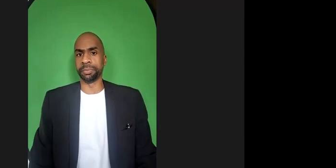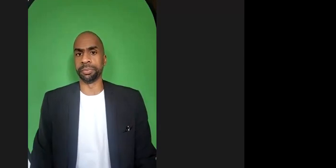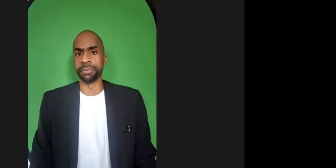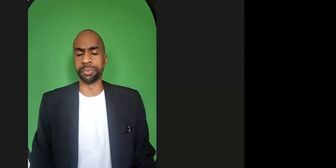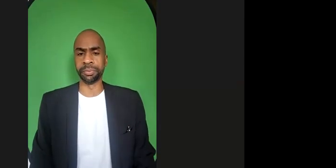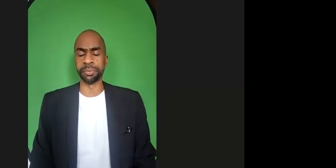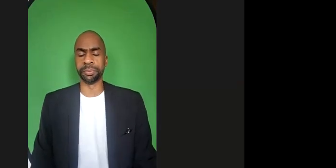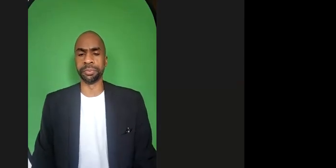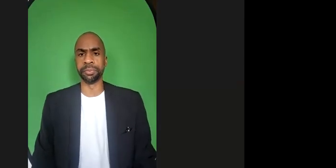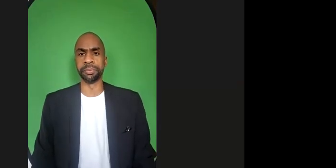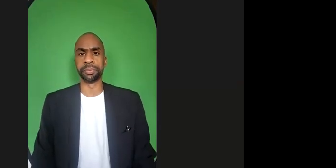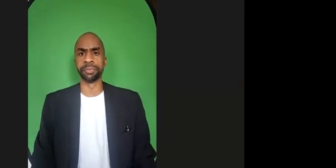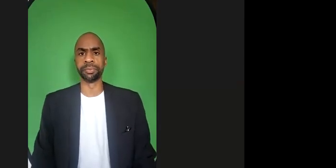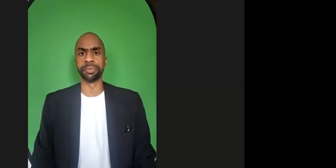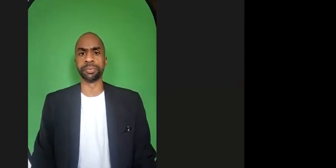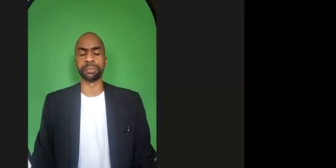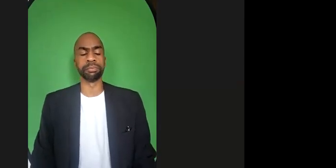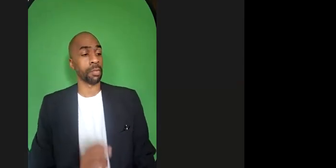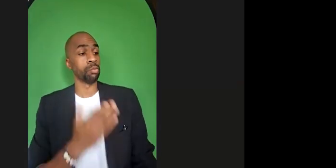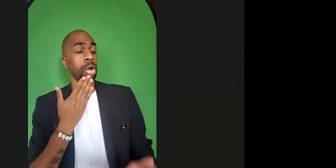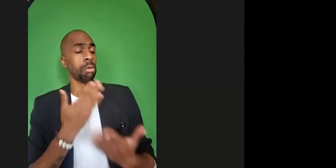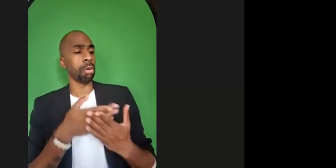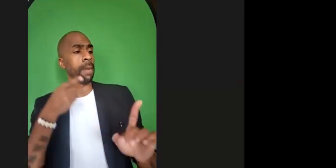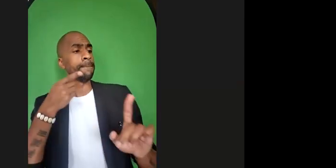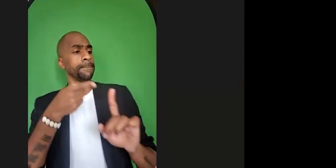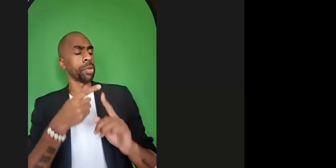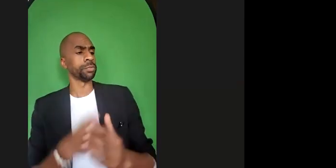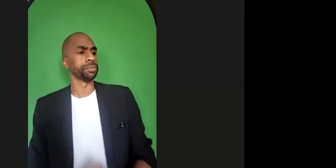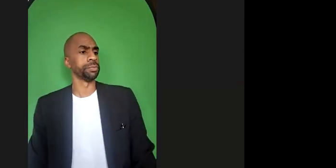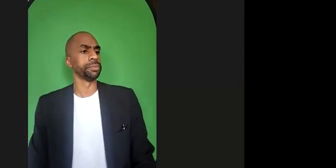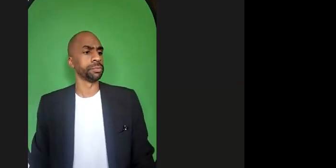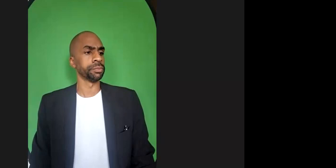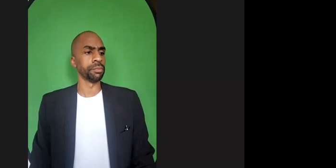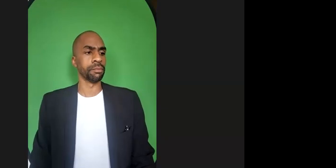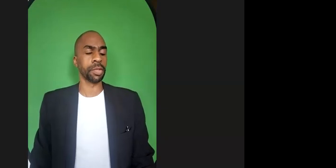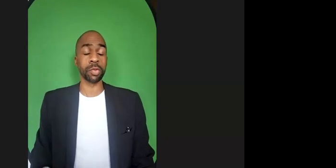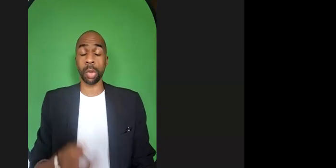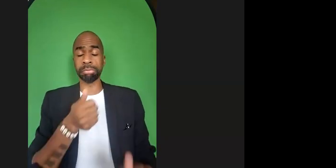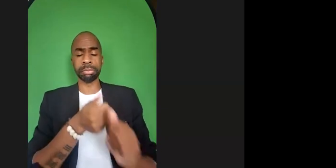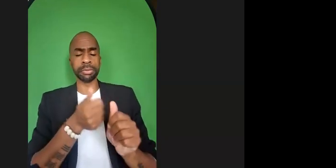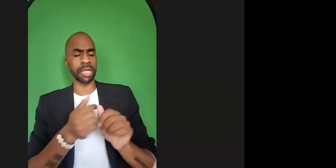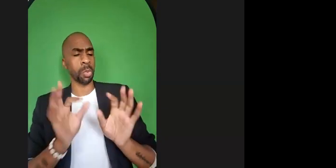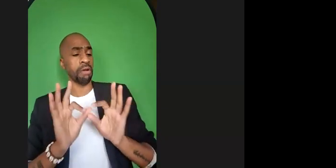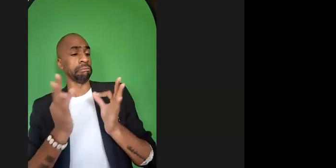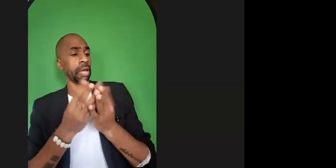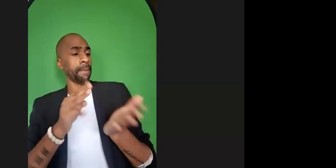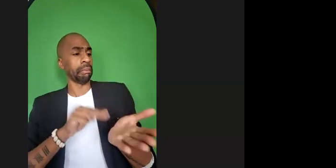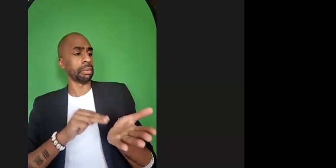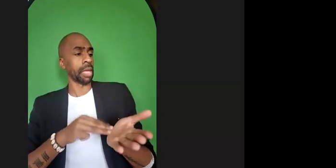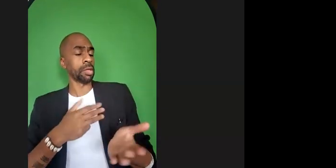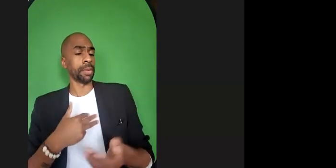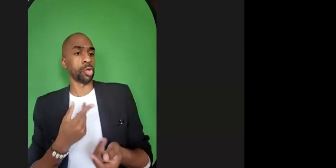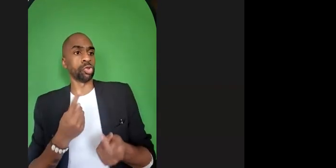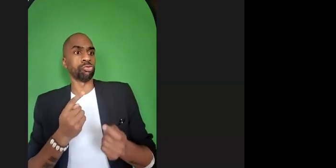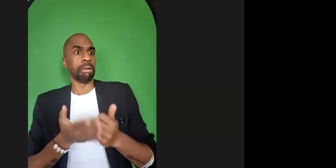progressive weakness. Yeah, very good point. So it sounds like, you know, as a family doc, I'm trying to help my patients avoid many